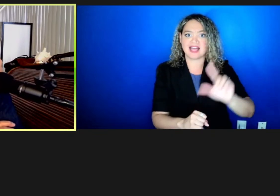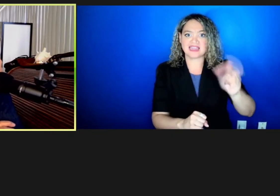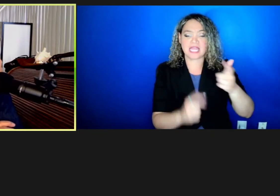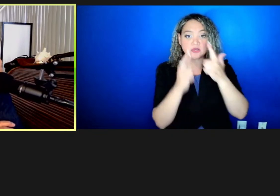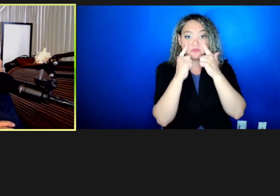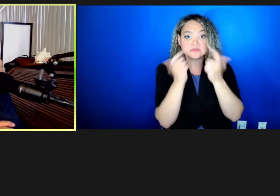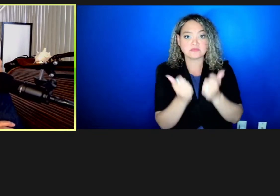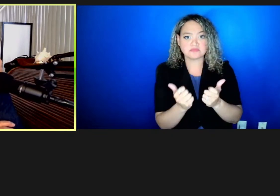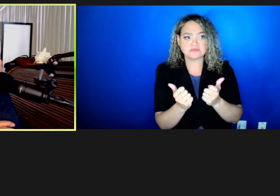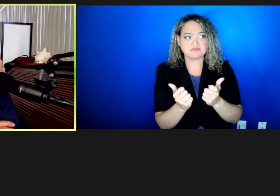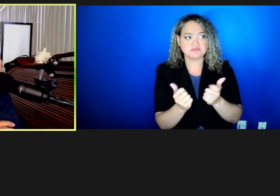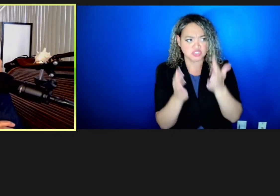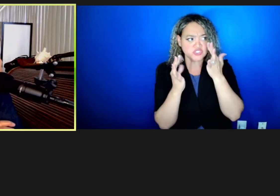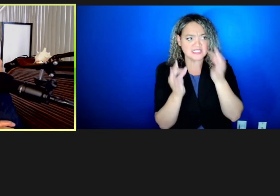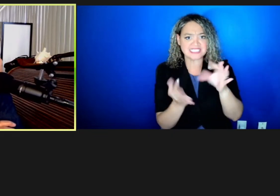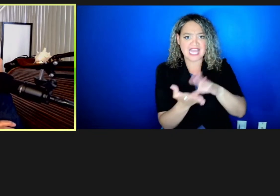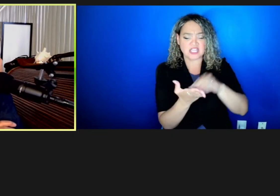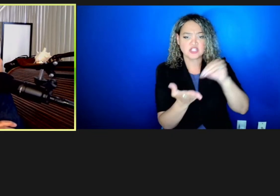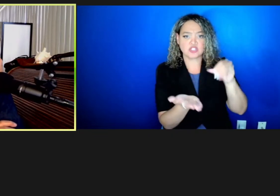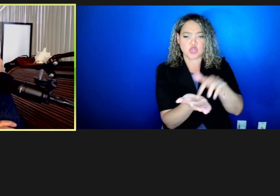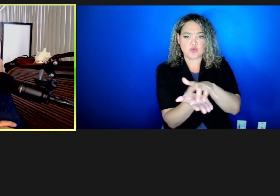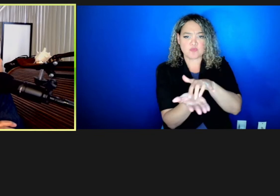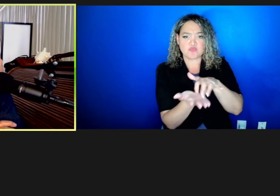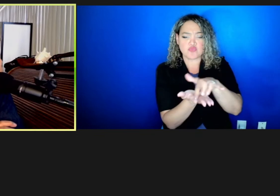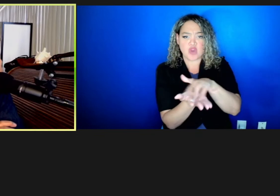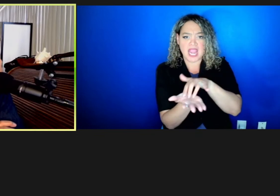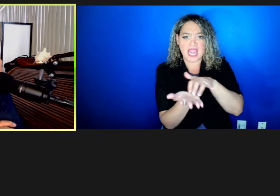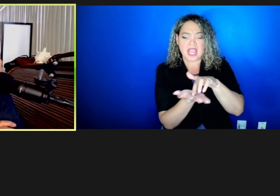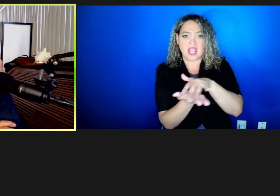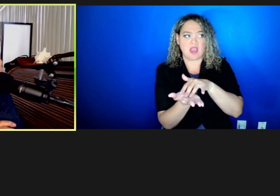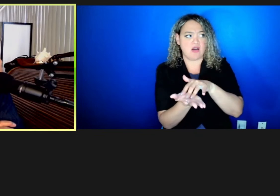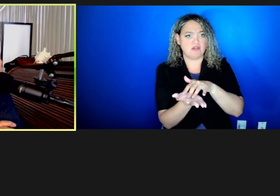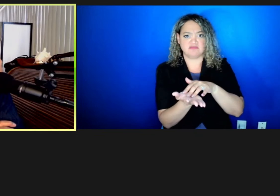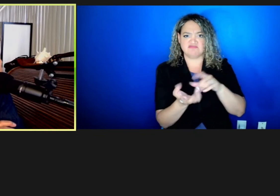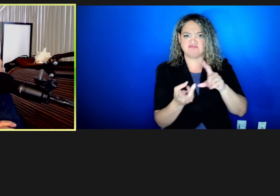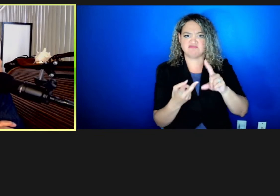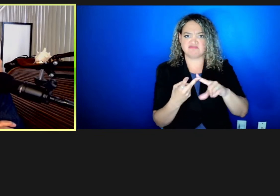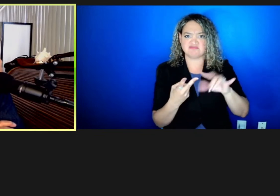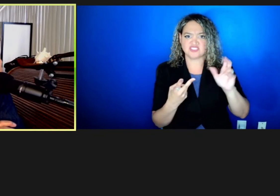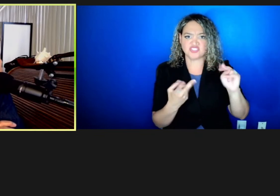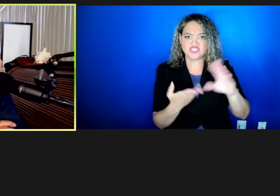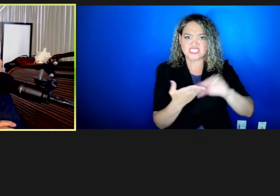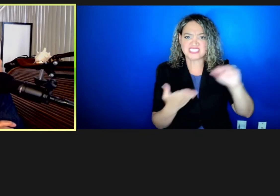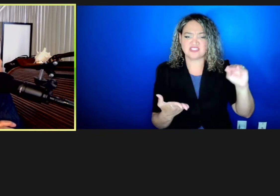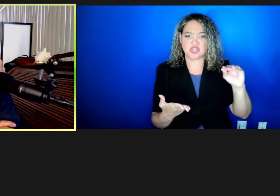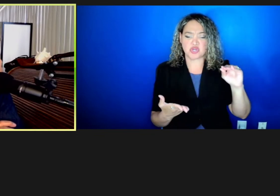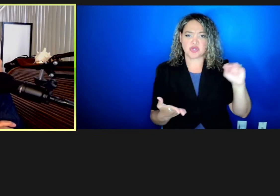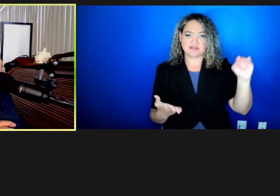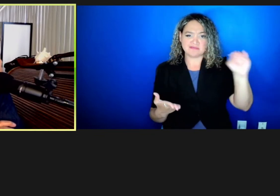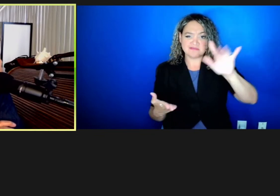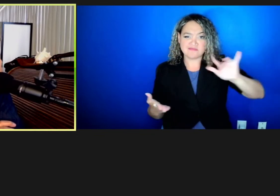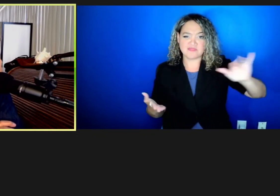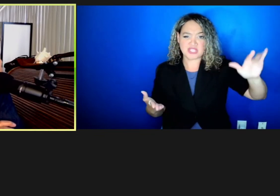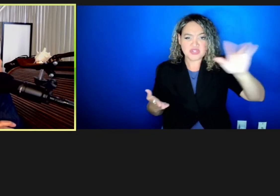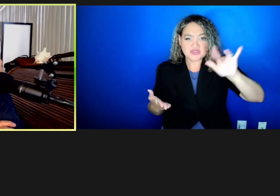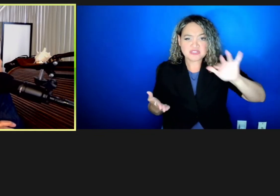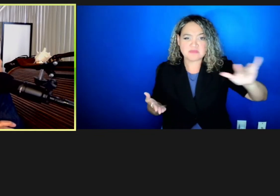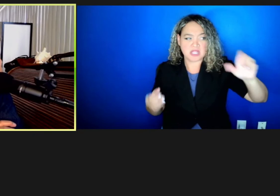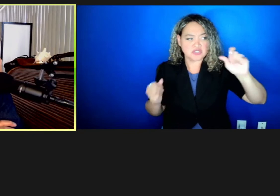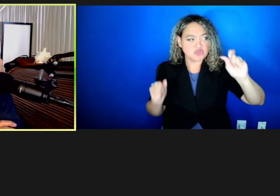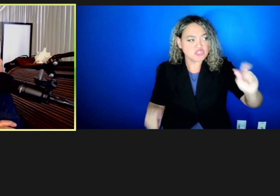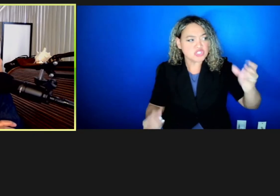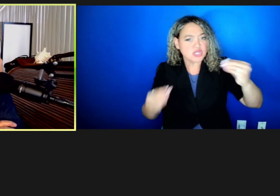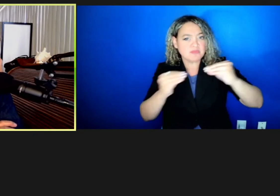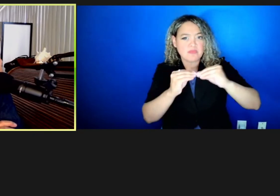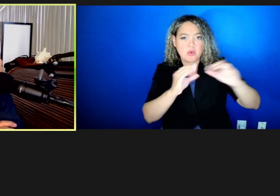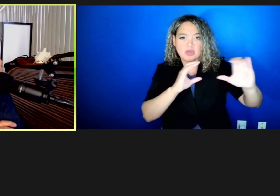she mastered Braille. Jean conquered finger spelling in order to expand her reach as a teacher.